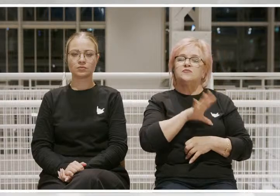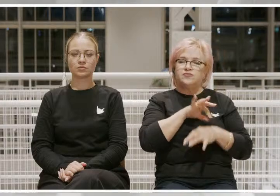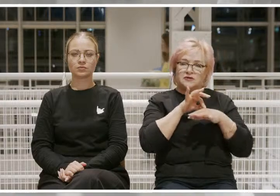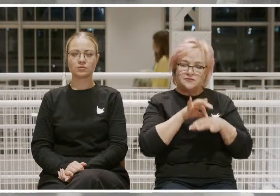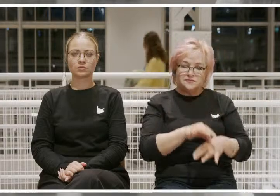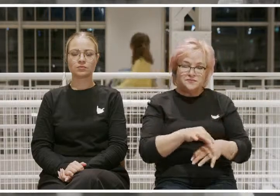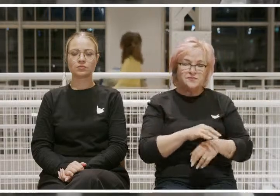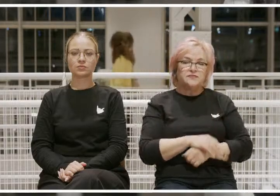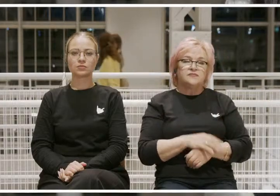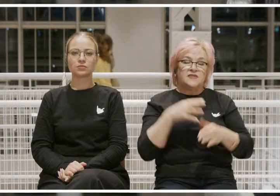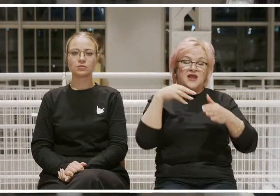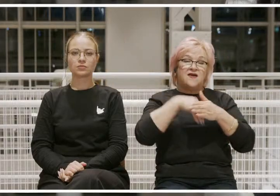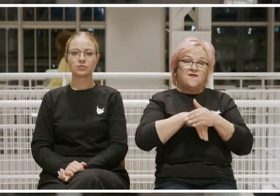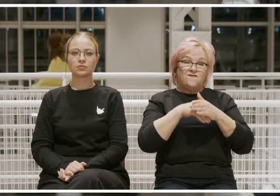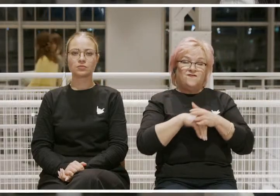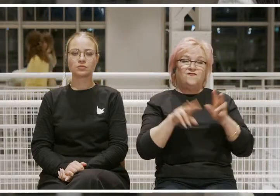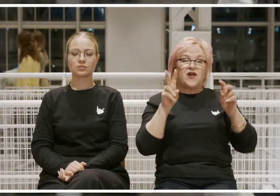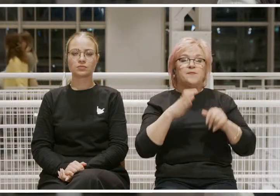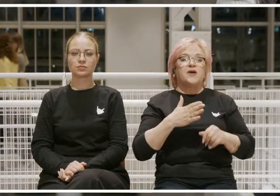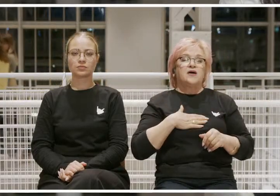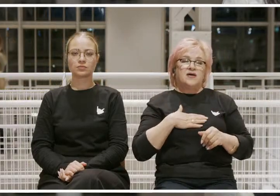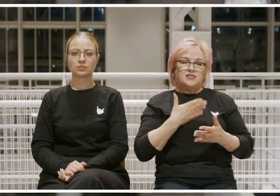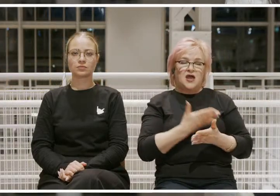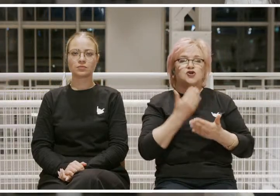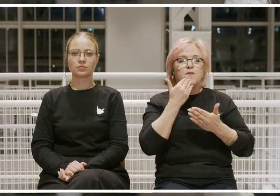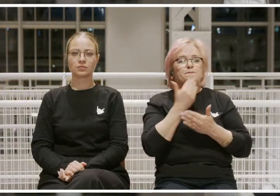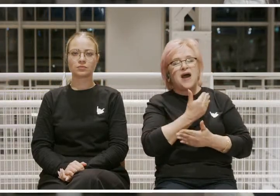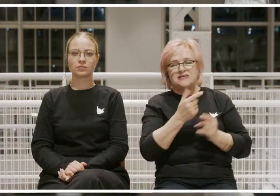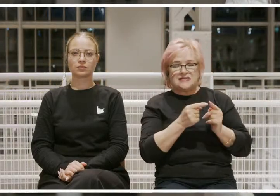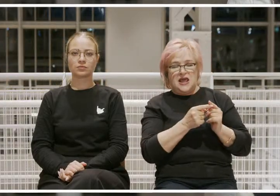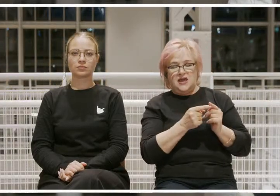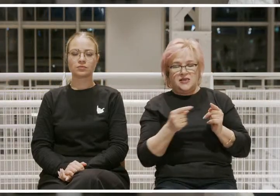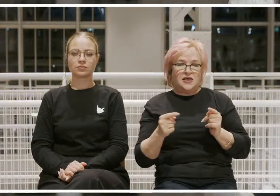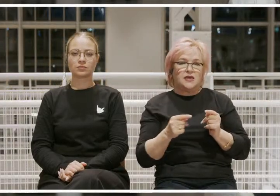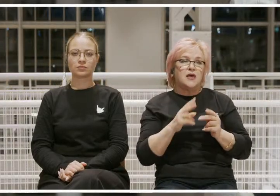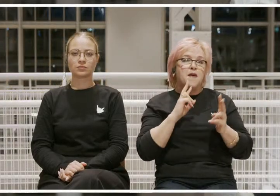we invited a radio station, Açık Radyo,